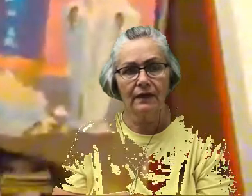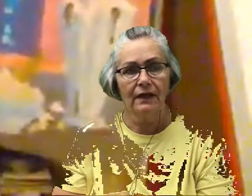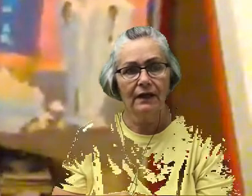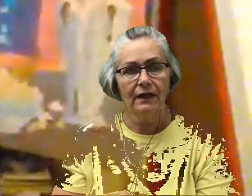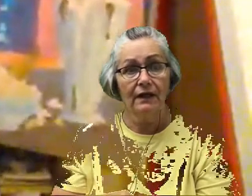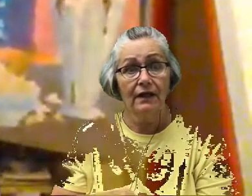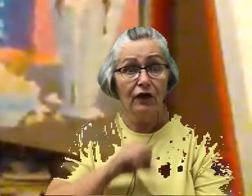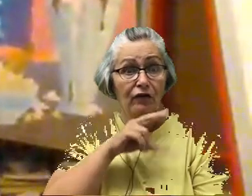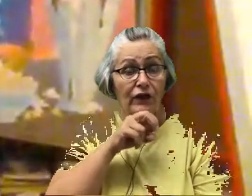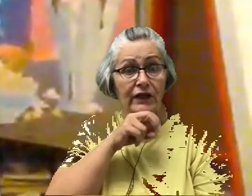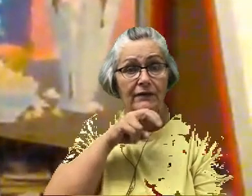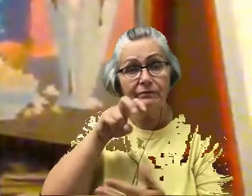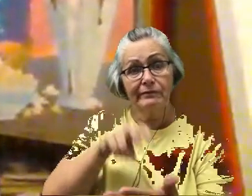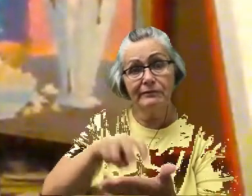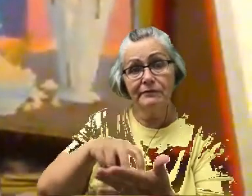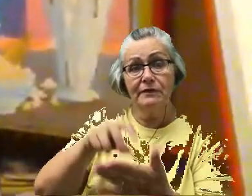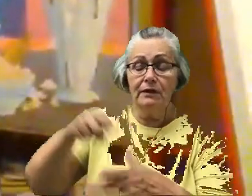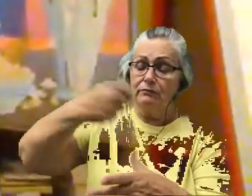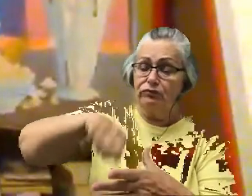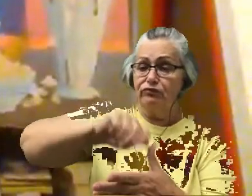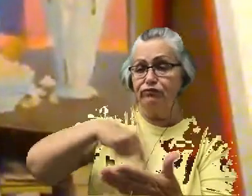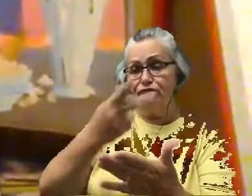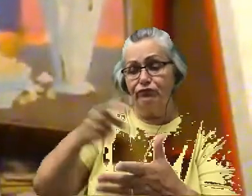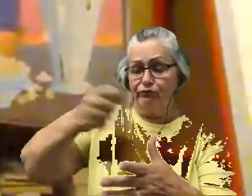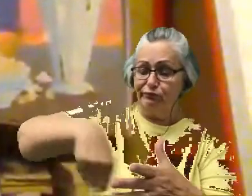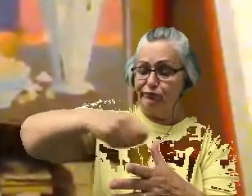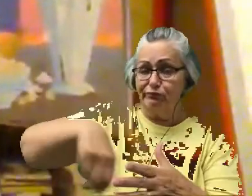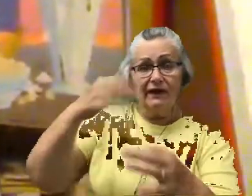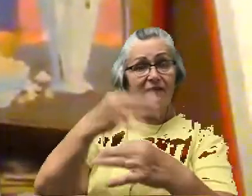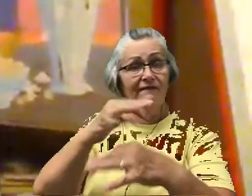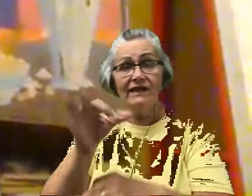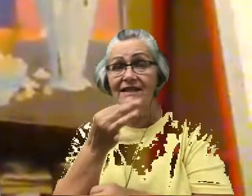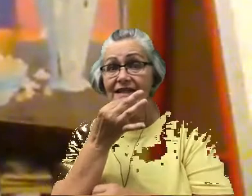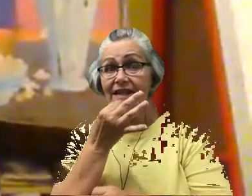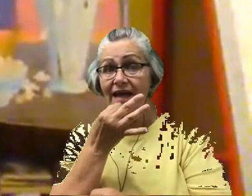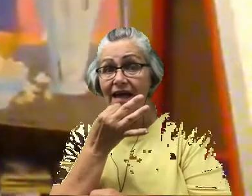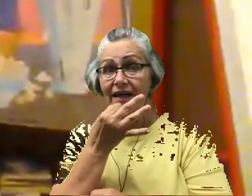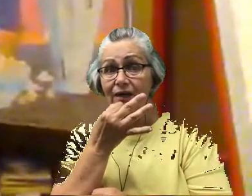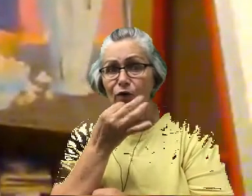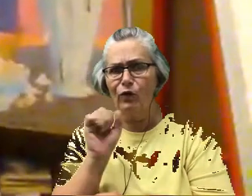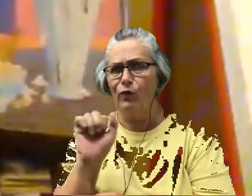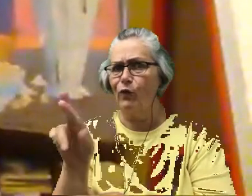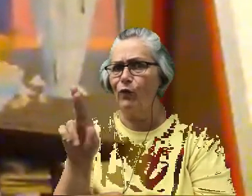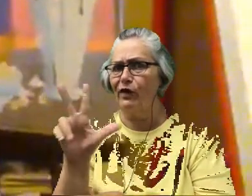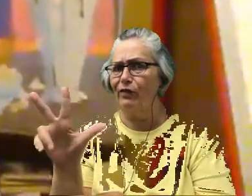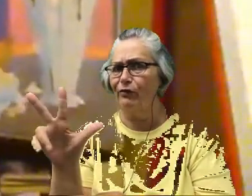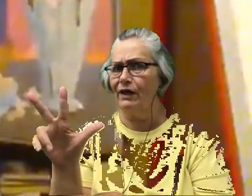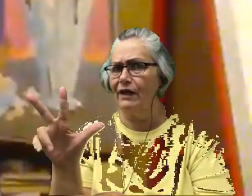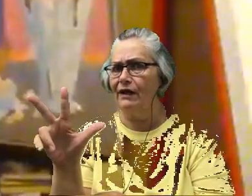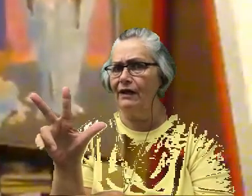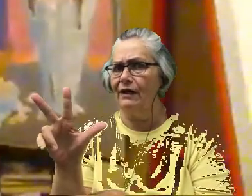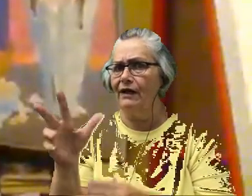So Froggy hopped and popped and whipped and flipped and mixed and fixed a snack, or three. Too